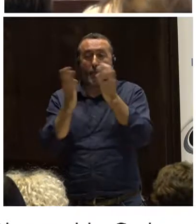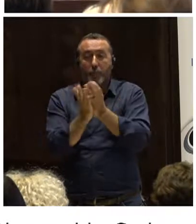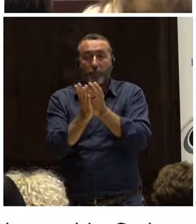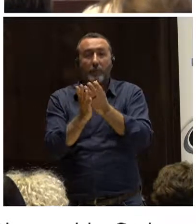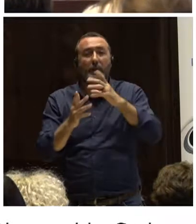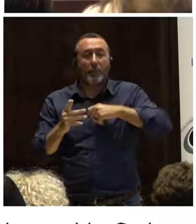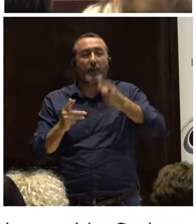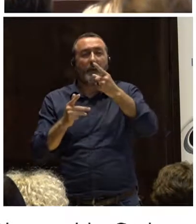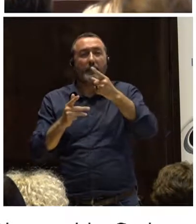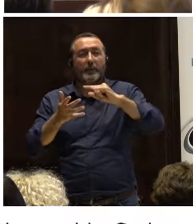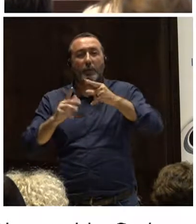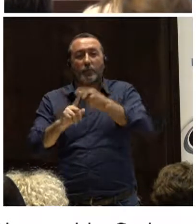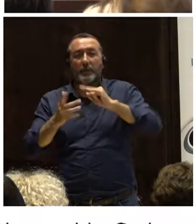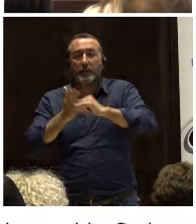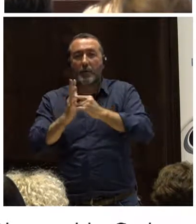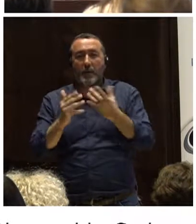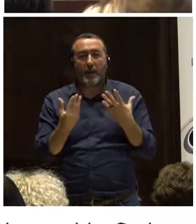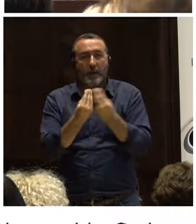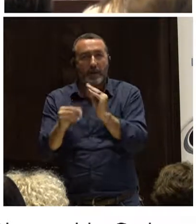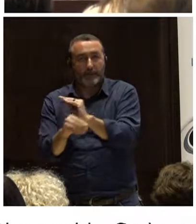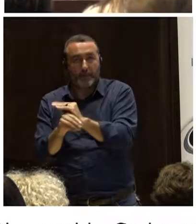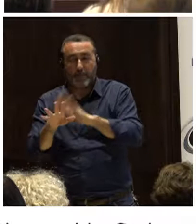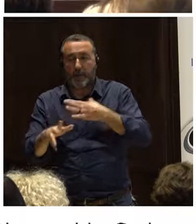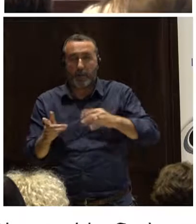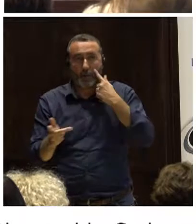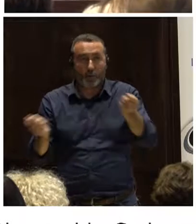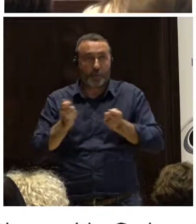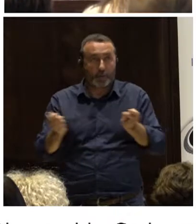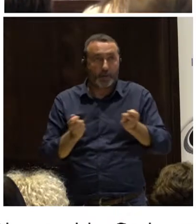control, next slide,